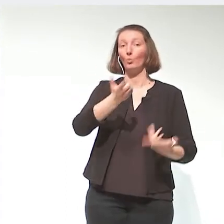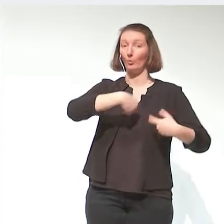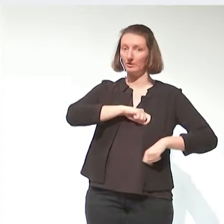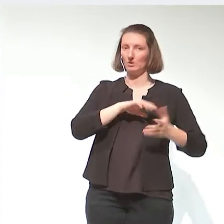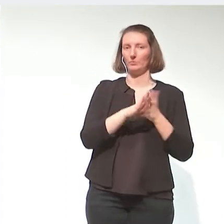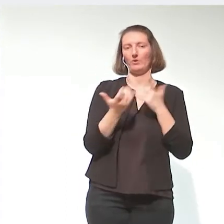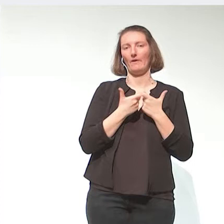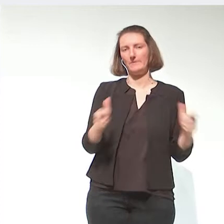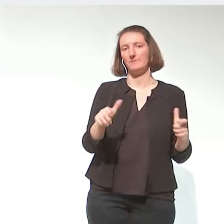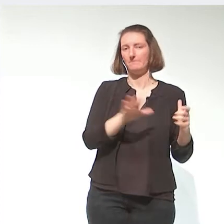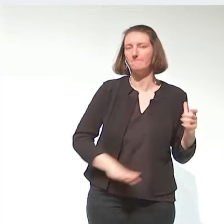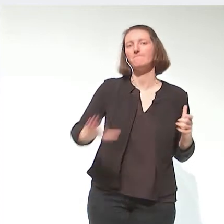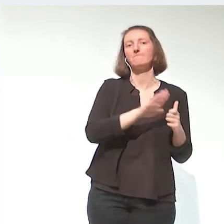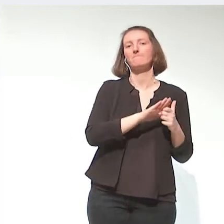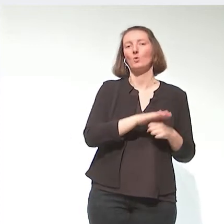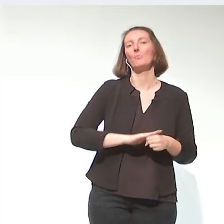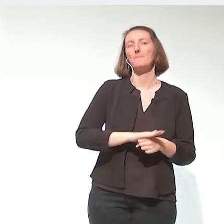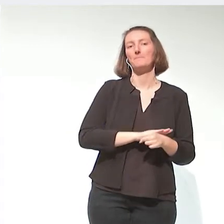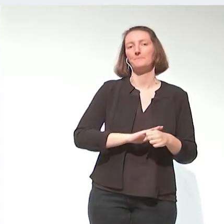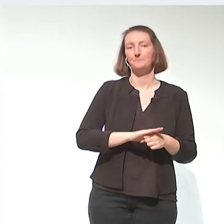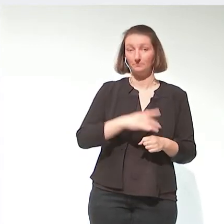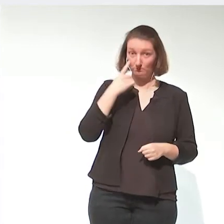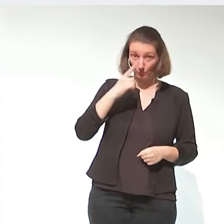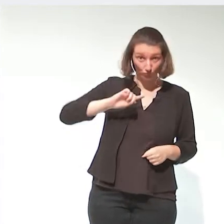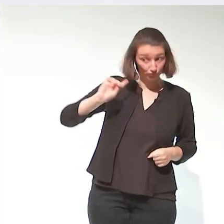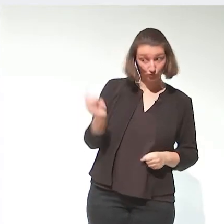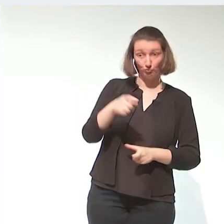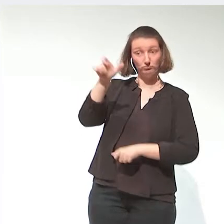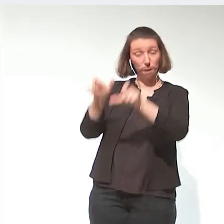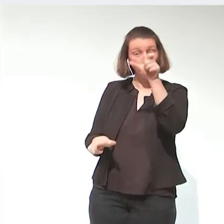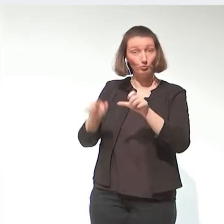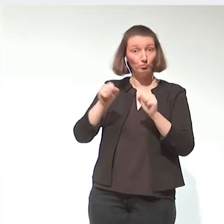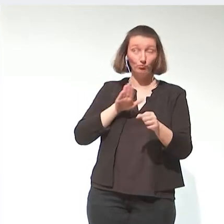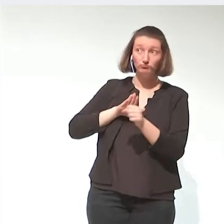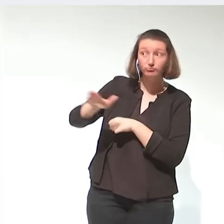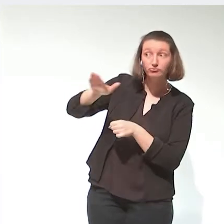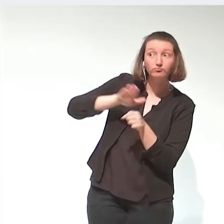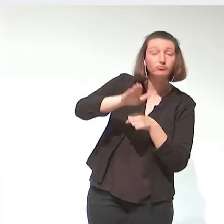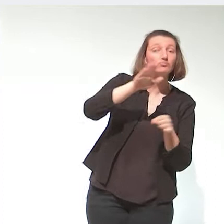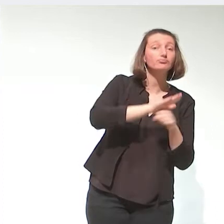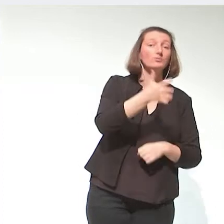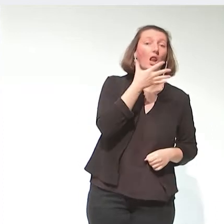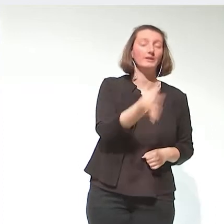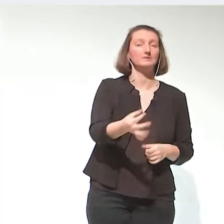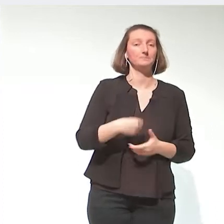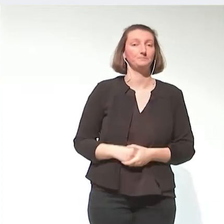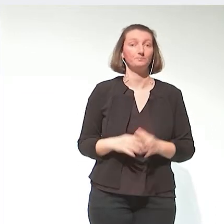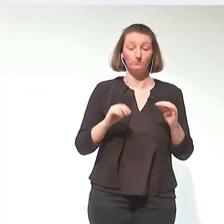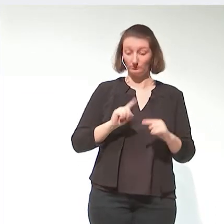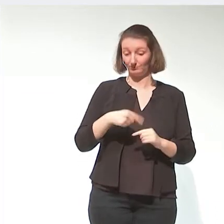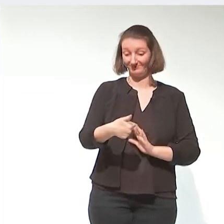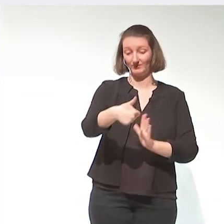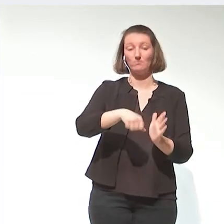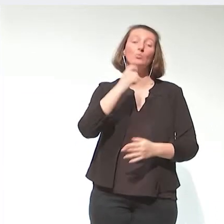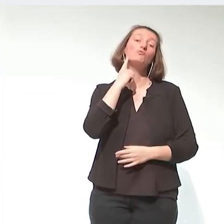Spain becomes accessible, to ensure that all those or the handicapped can travel